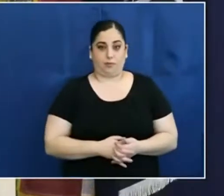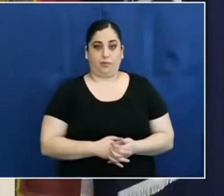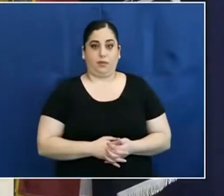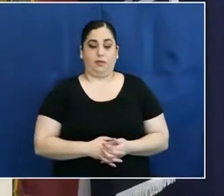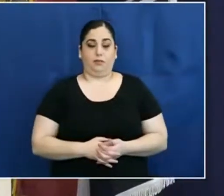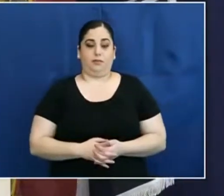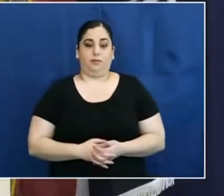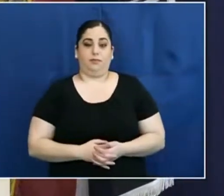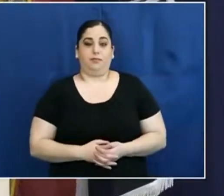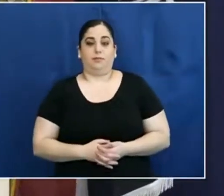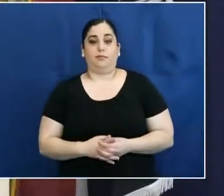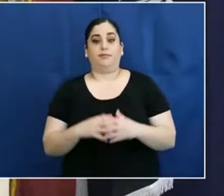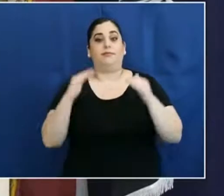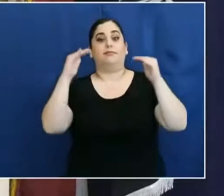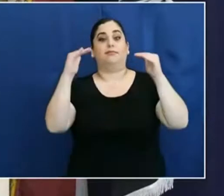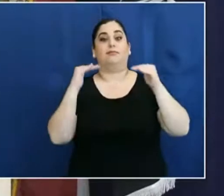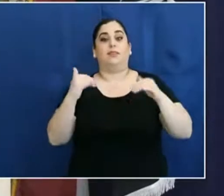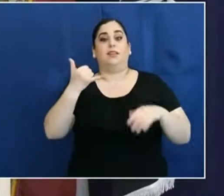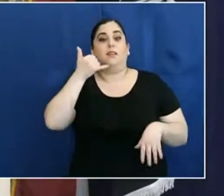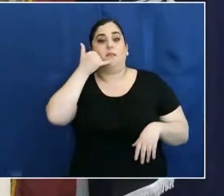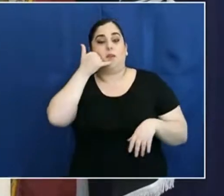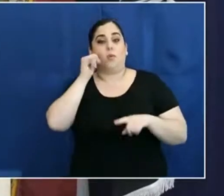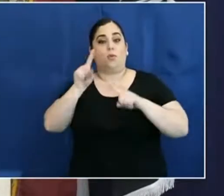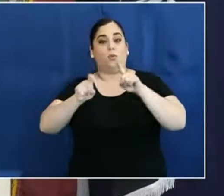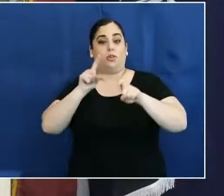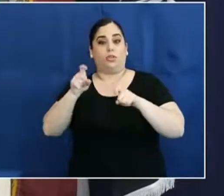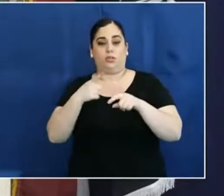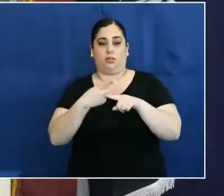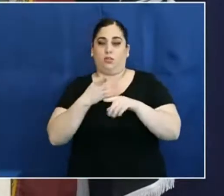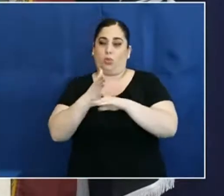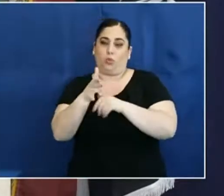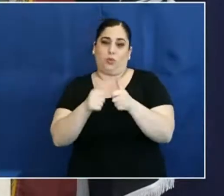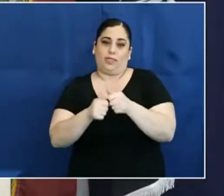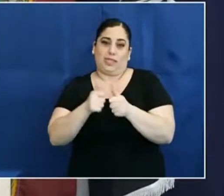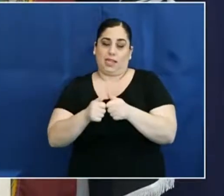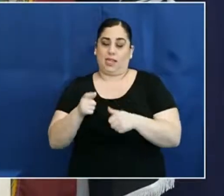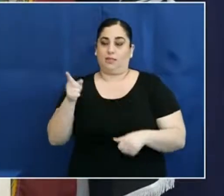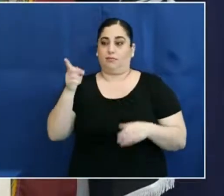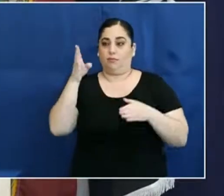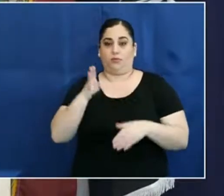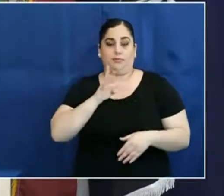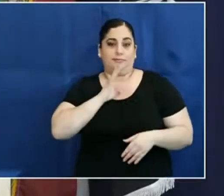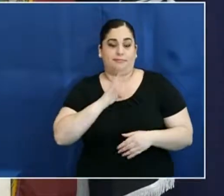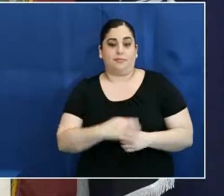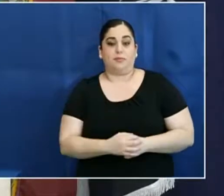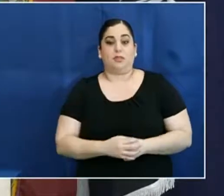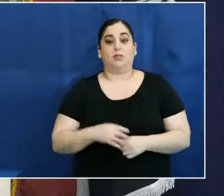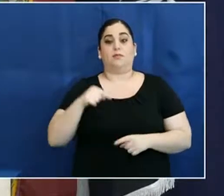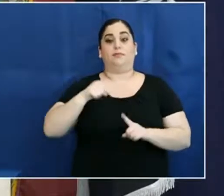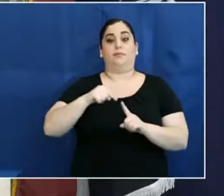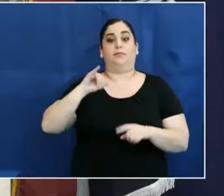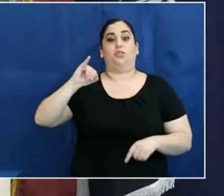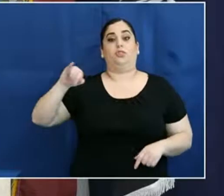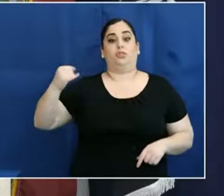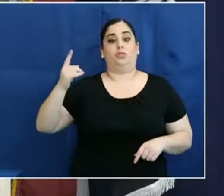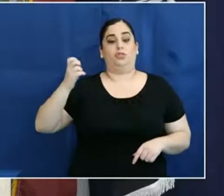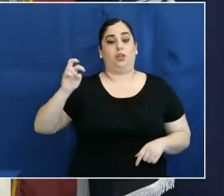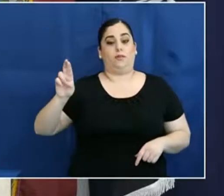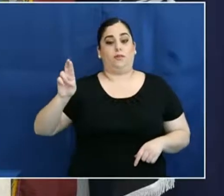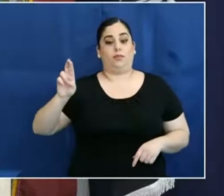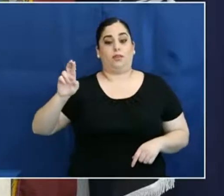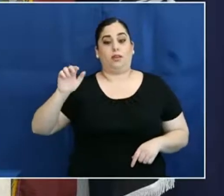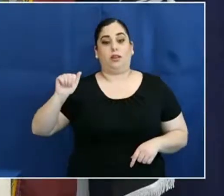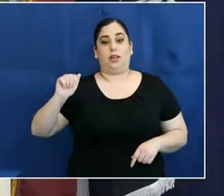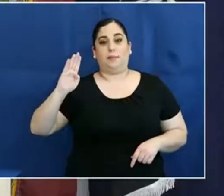All right, we'll now go to our text questions. This question is from Jennifer De La Cruz with ABC 10 News. Her question